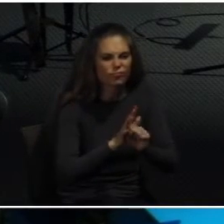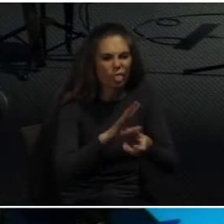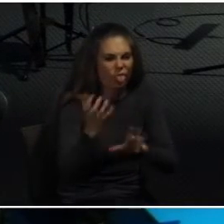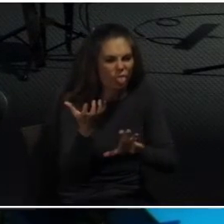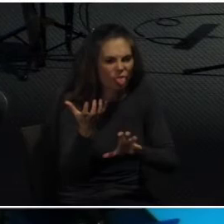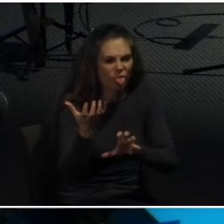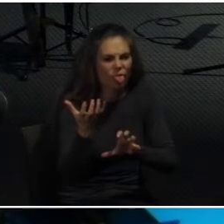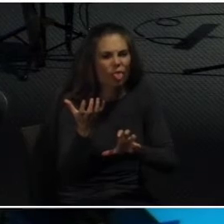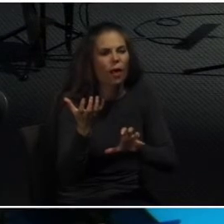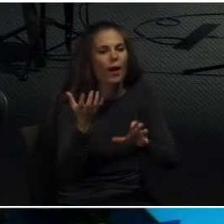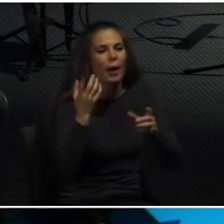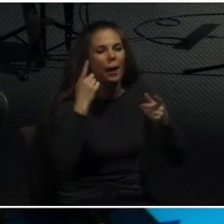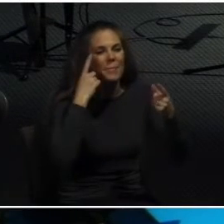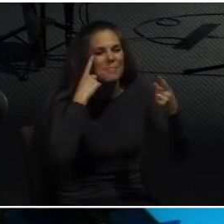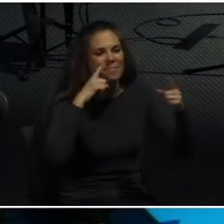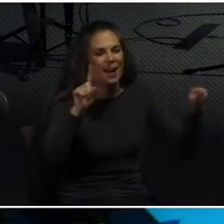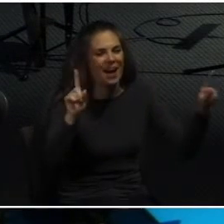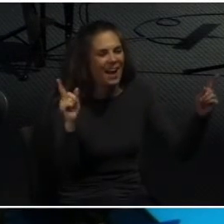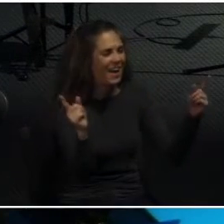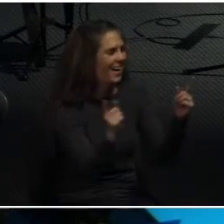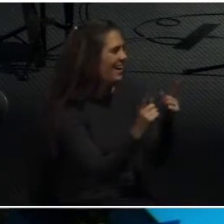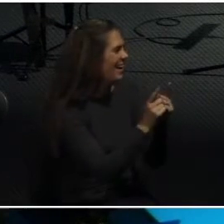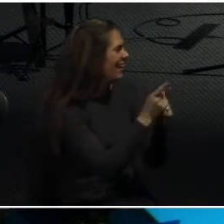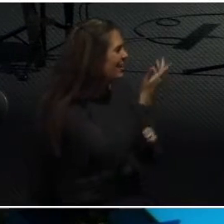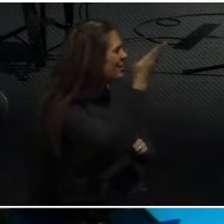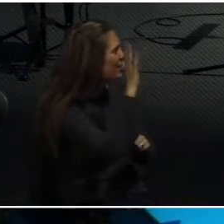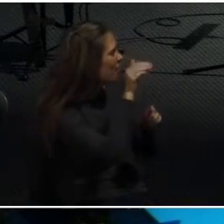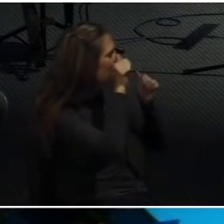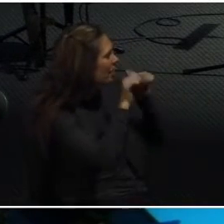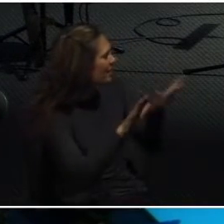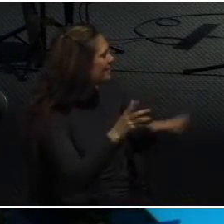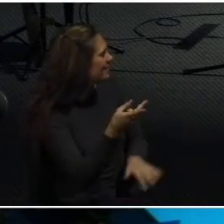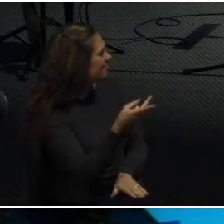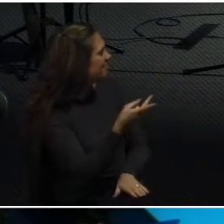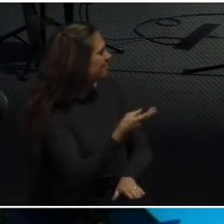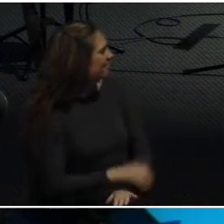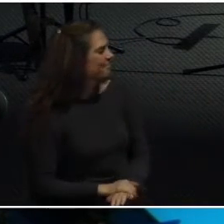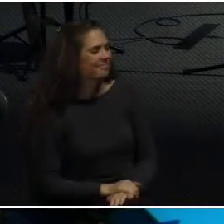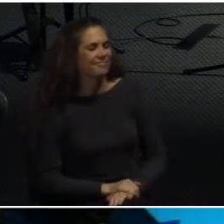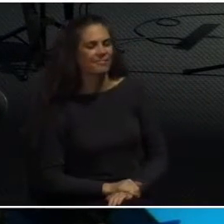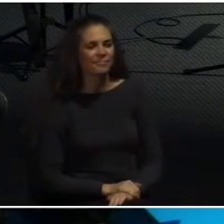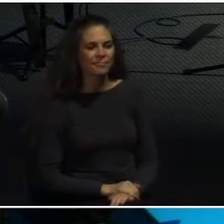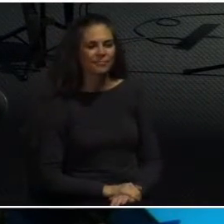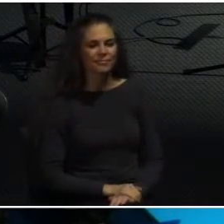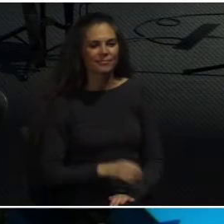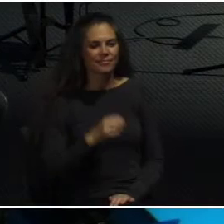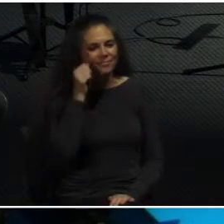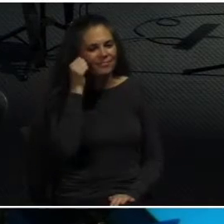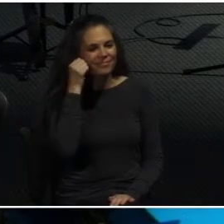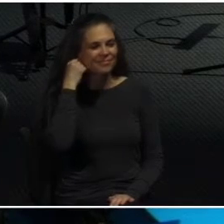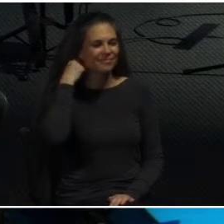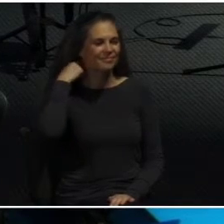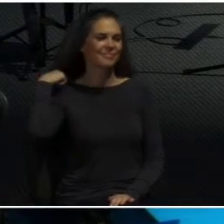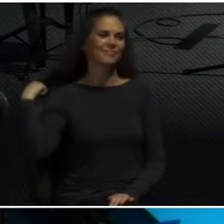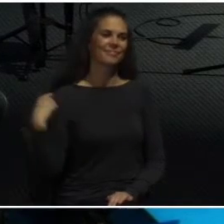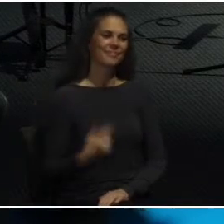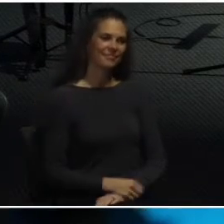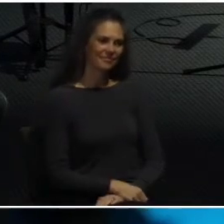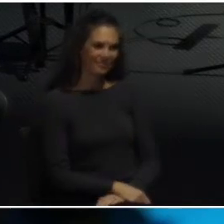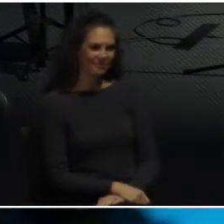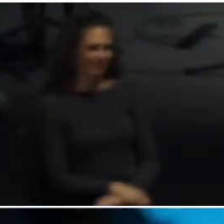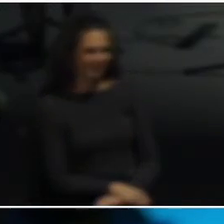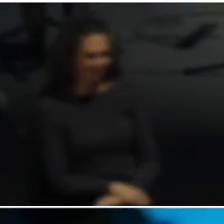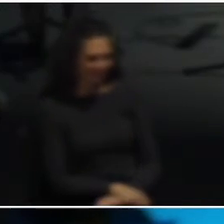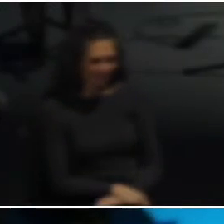happen today. And God bless you guys. Well, I want to begin today by telling you about a story